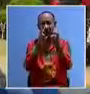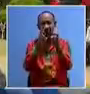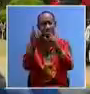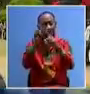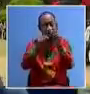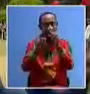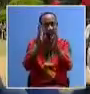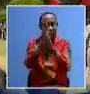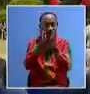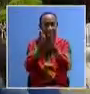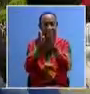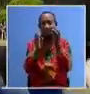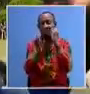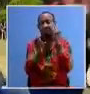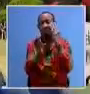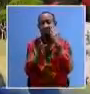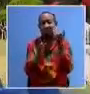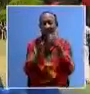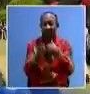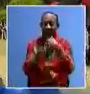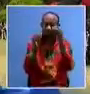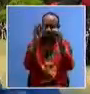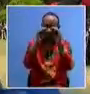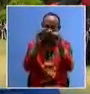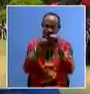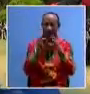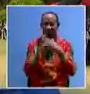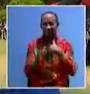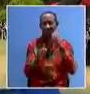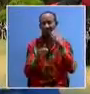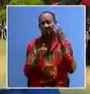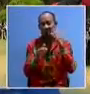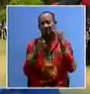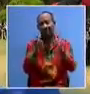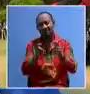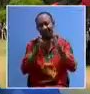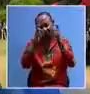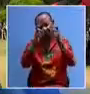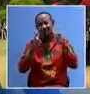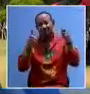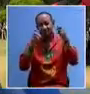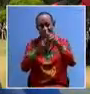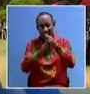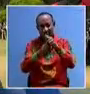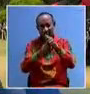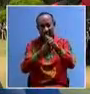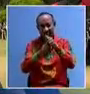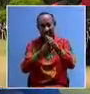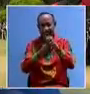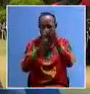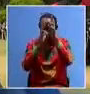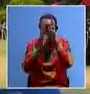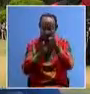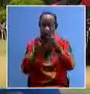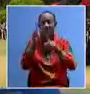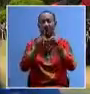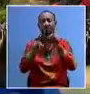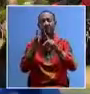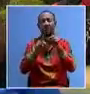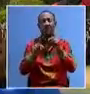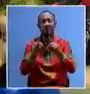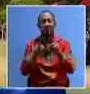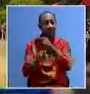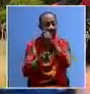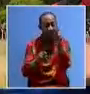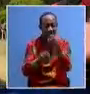building homes, they can renovate my home. It's part of achievement to disseminate the present to honoring people. This